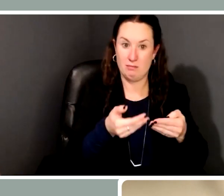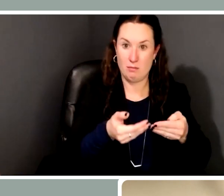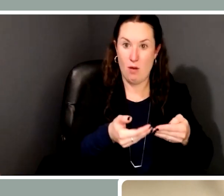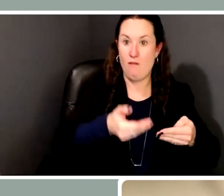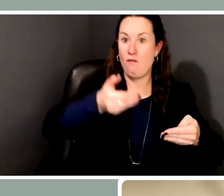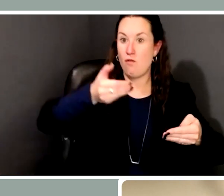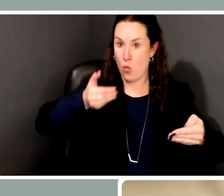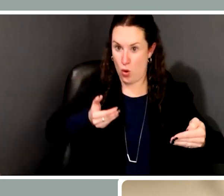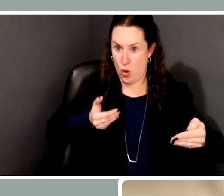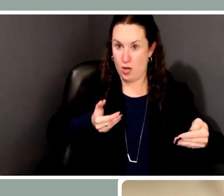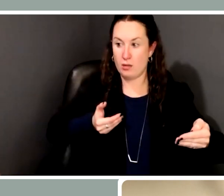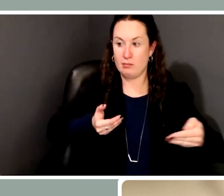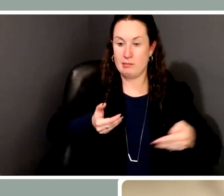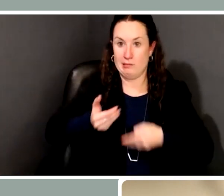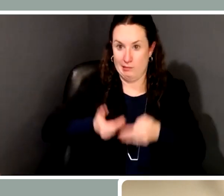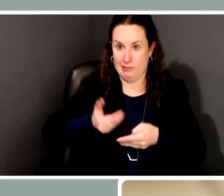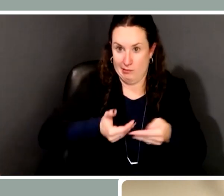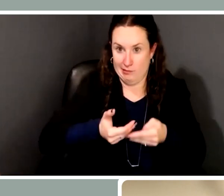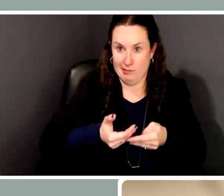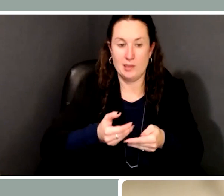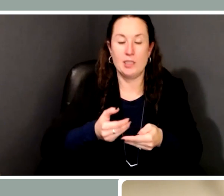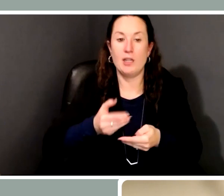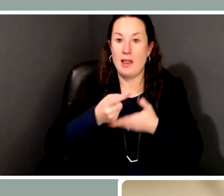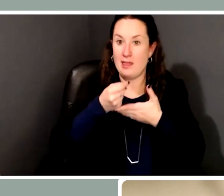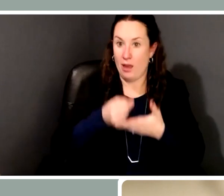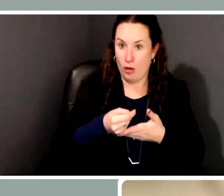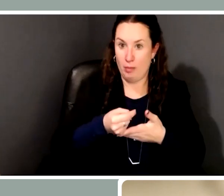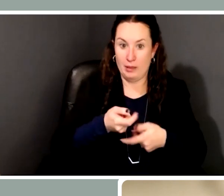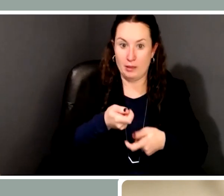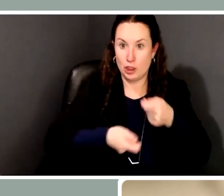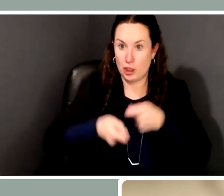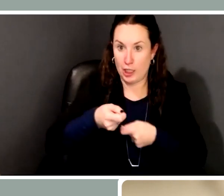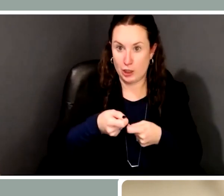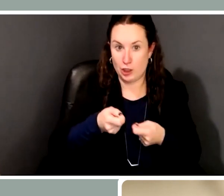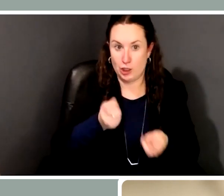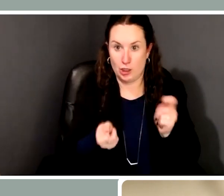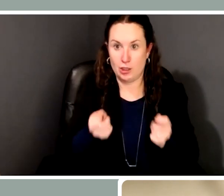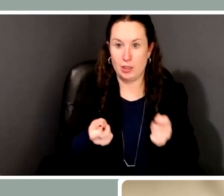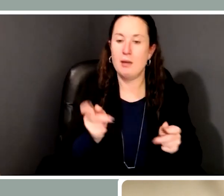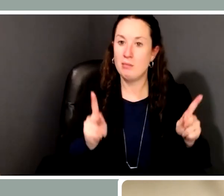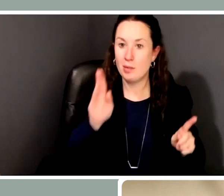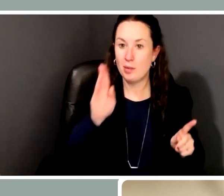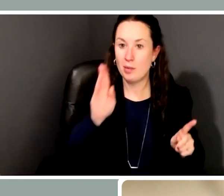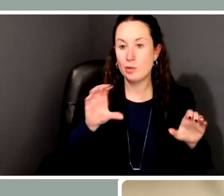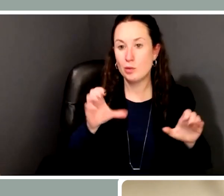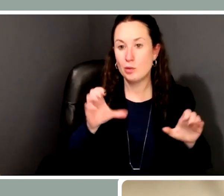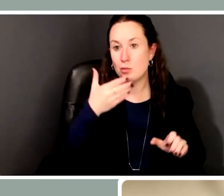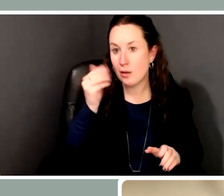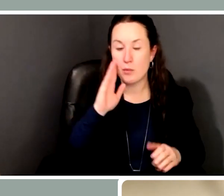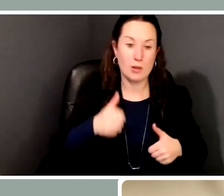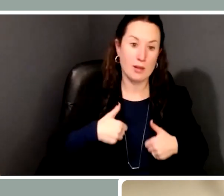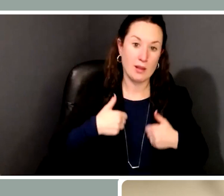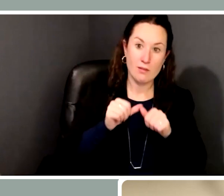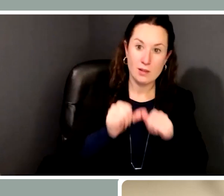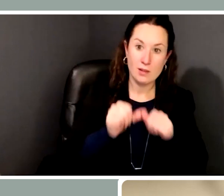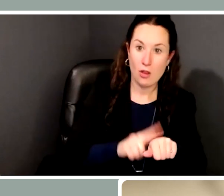changed therapy, would people do better? Would they live longer? And there are some